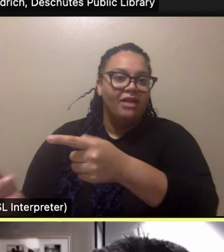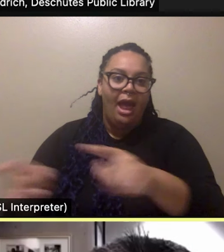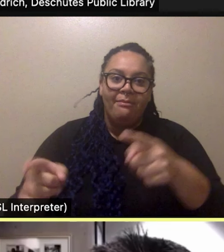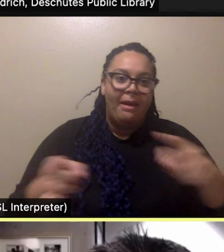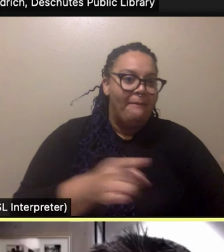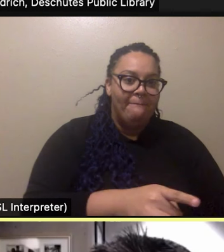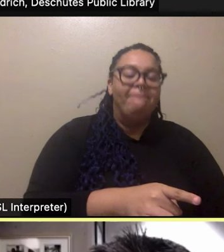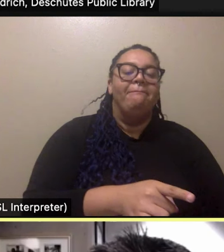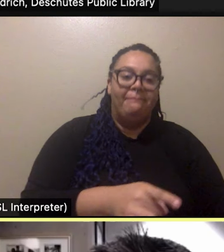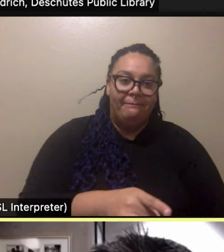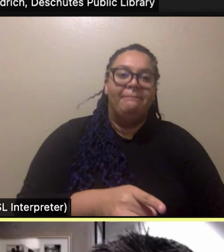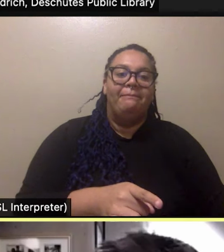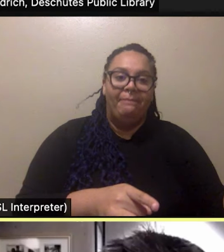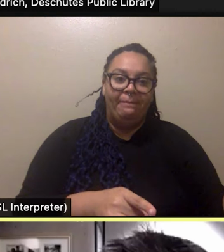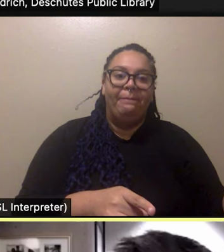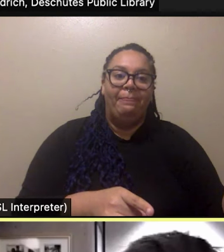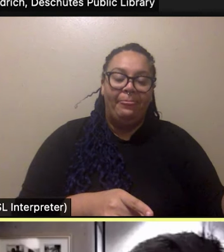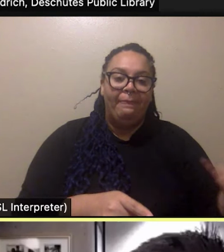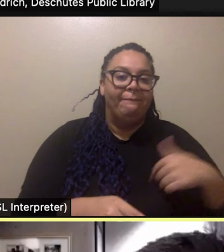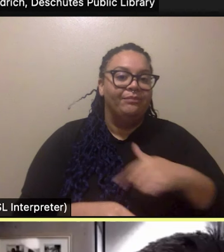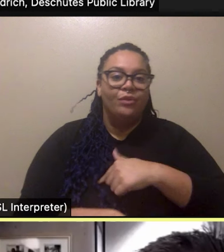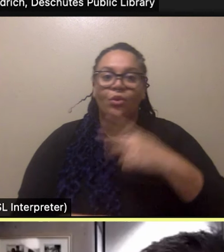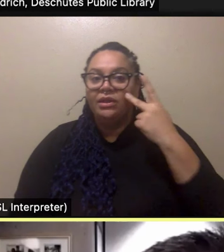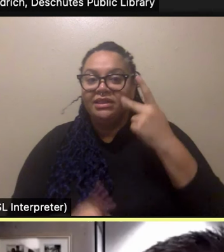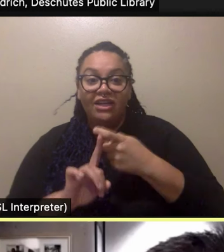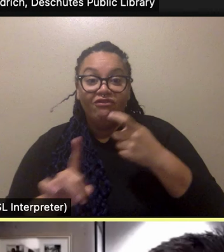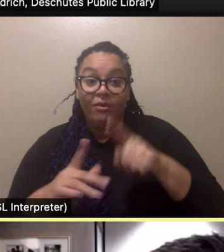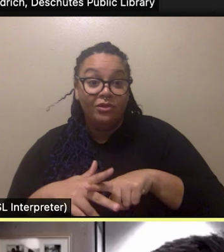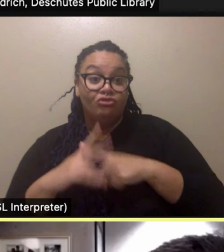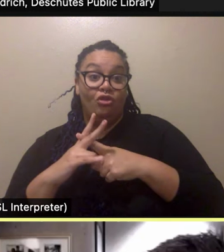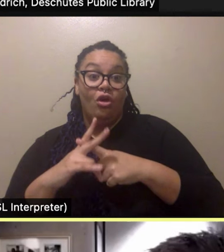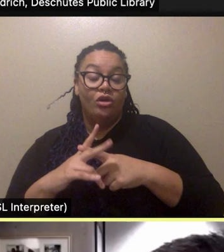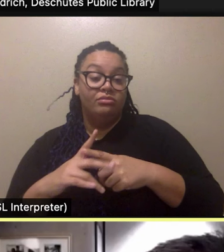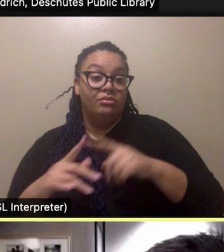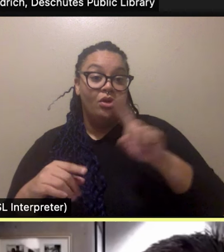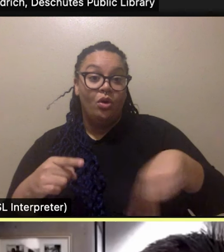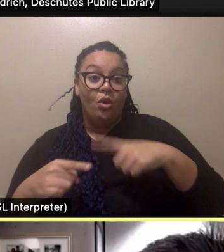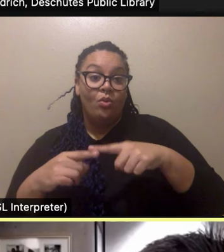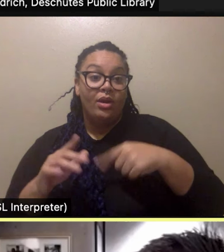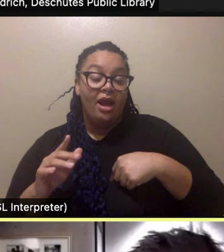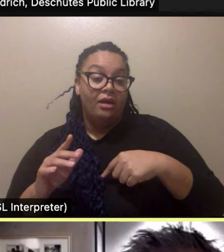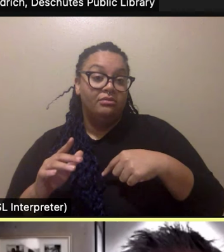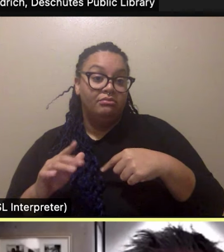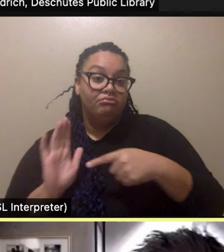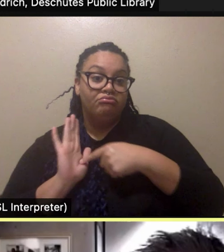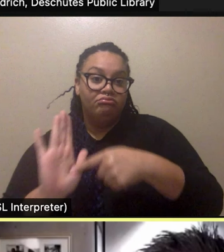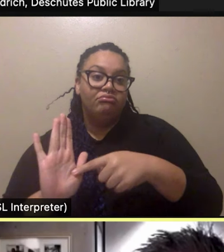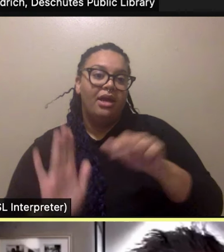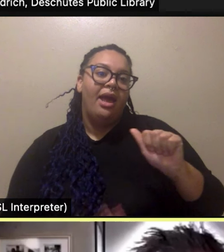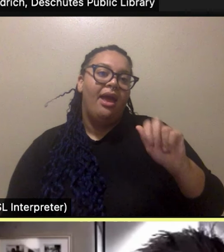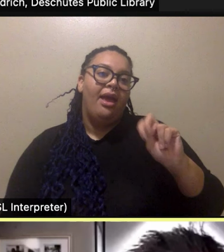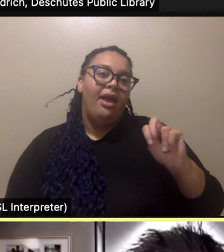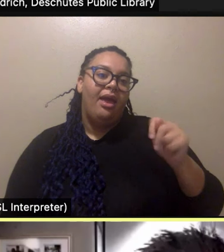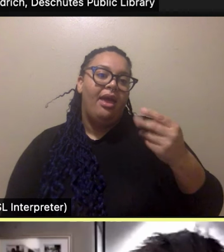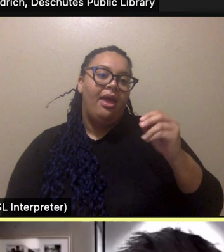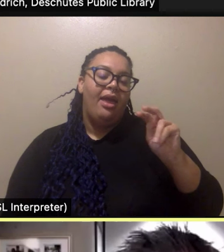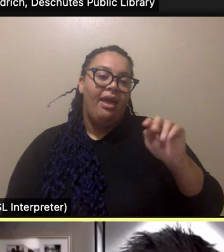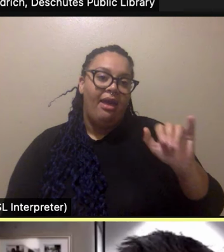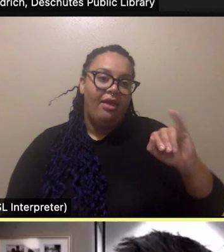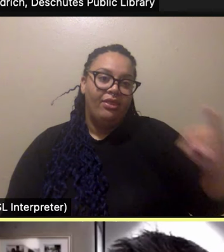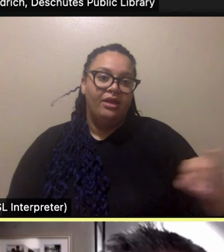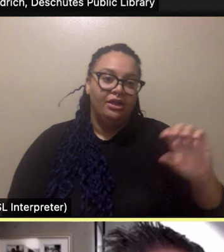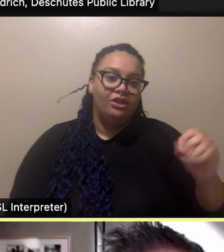again. We see it from the very beginning when I illustrated that Anthony Johnson example of when people like that make